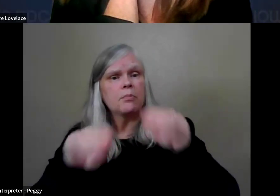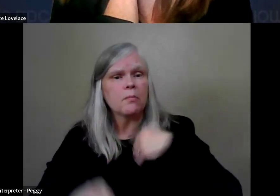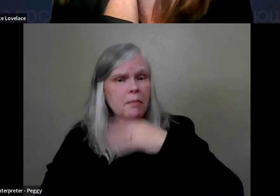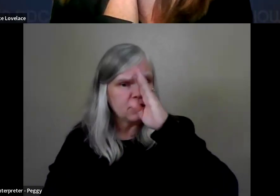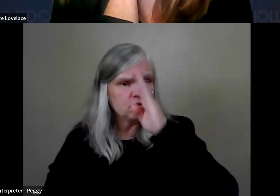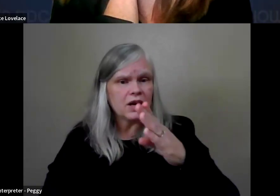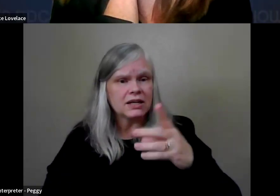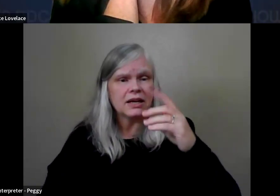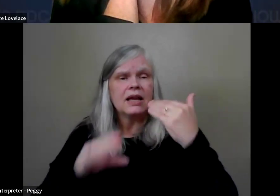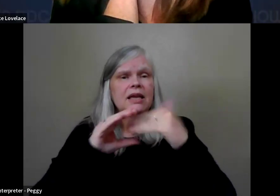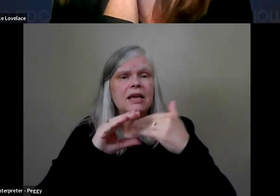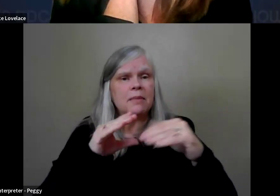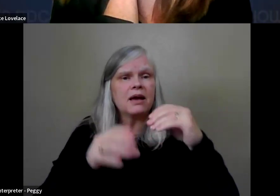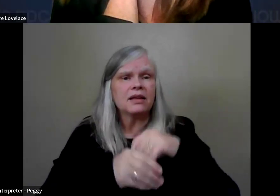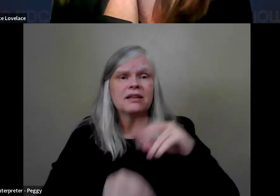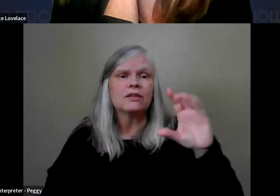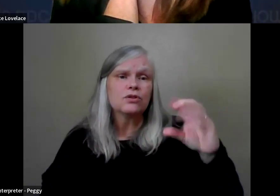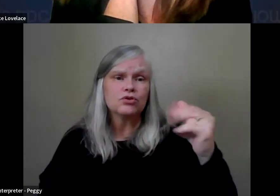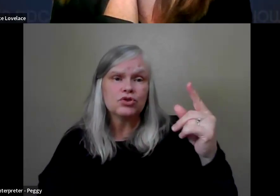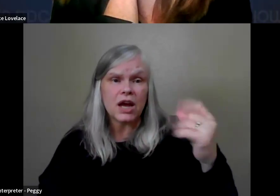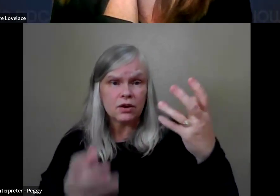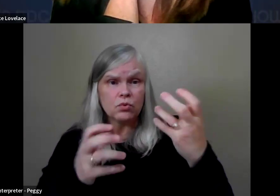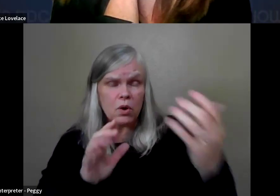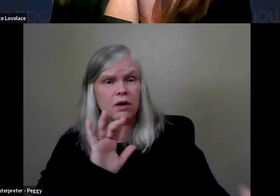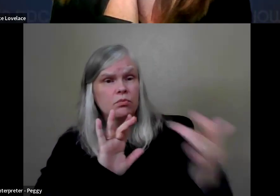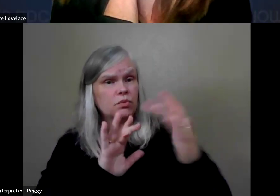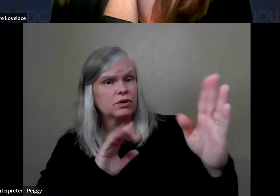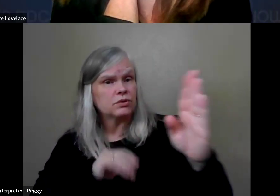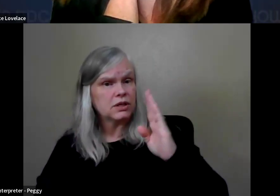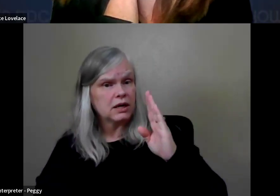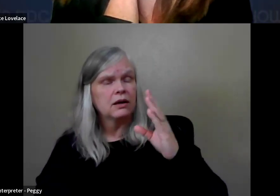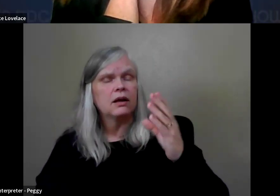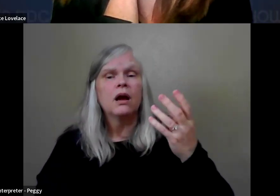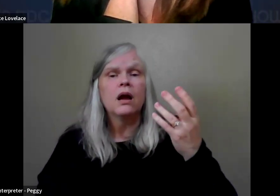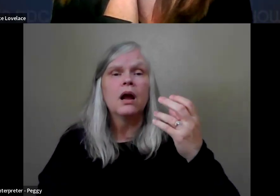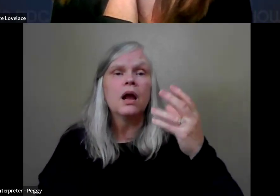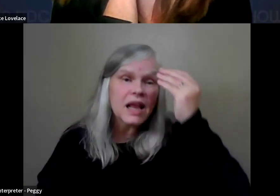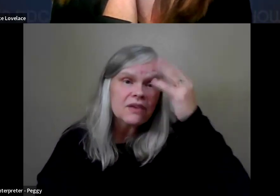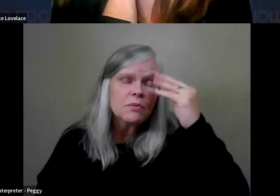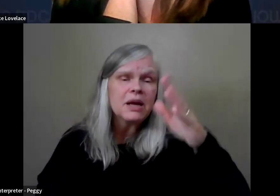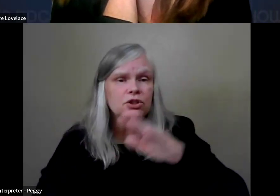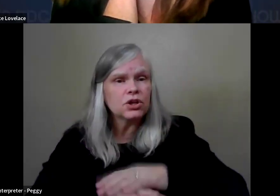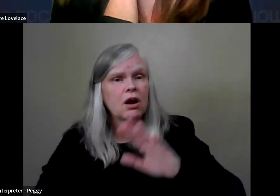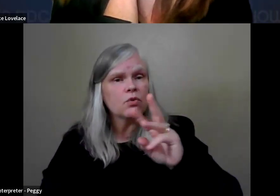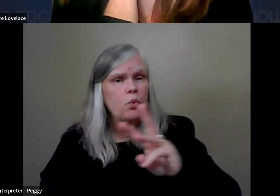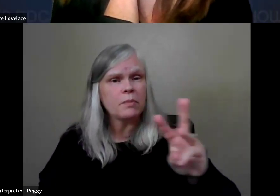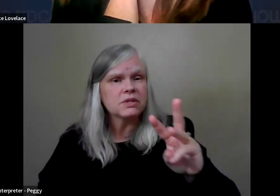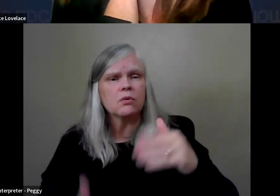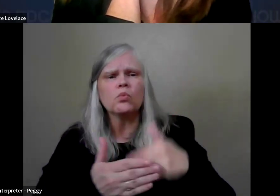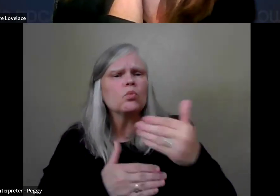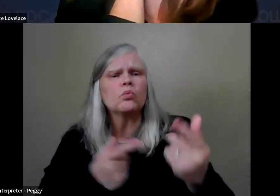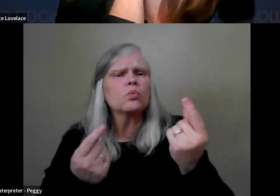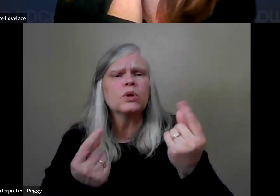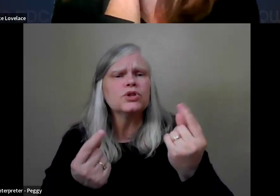direct email address in the chat if you want to reach out to me directly, or there's information on our website on next steps as